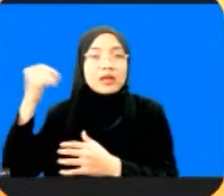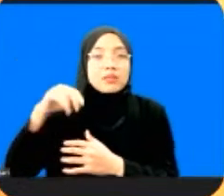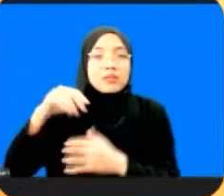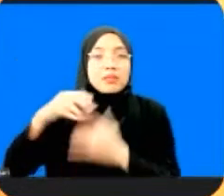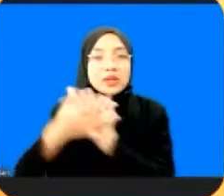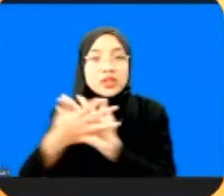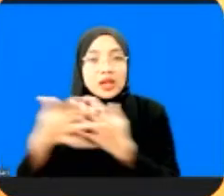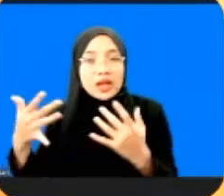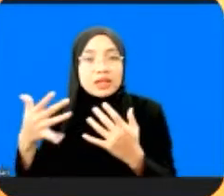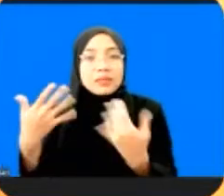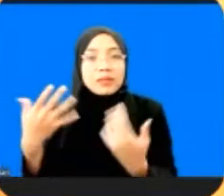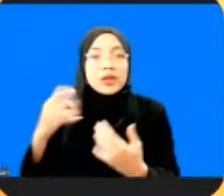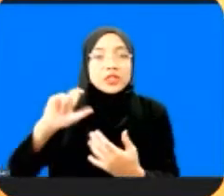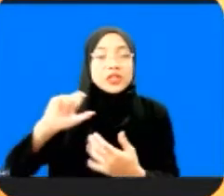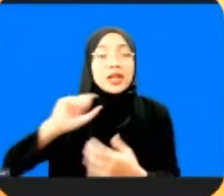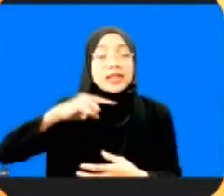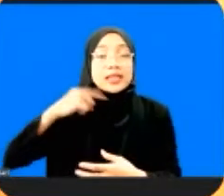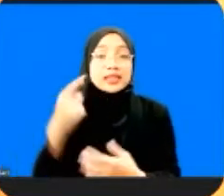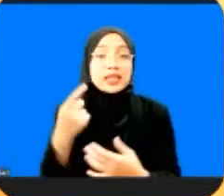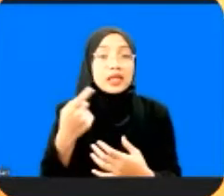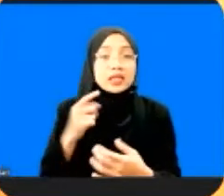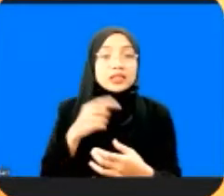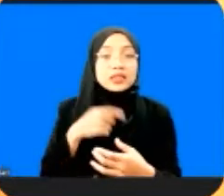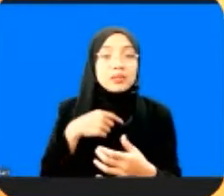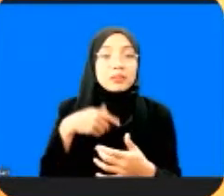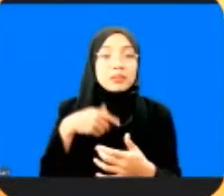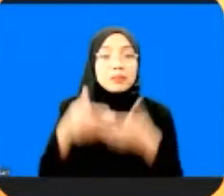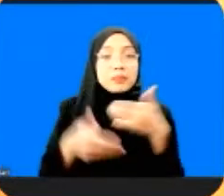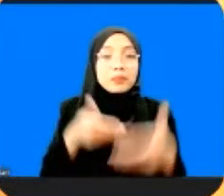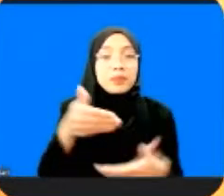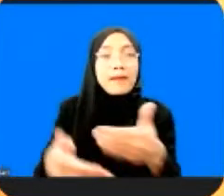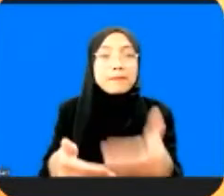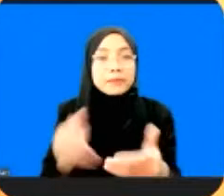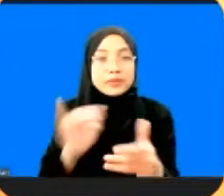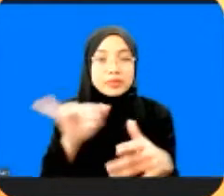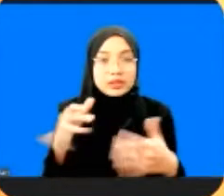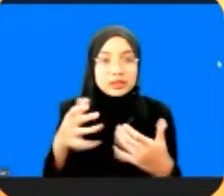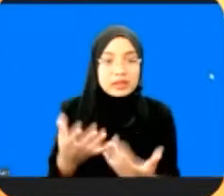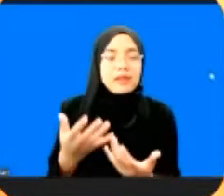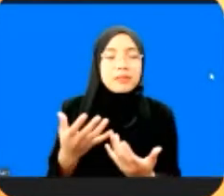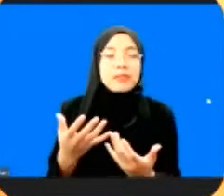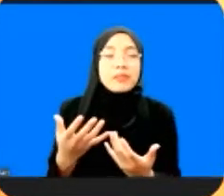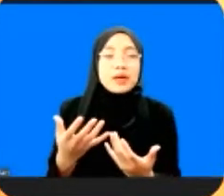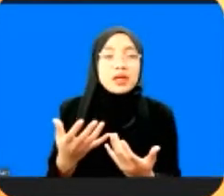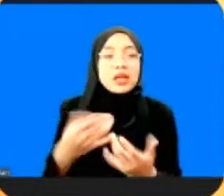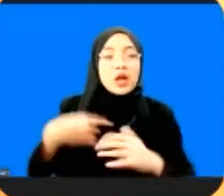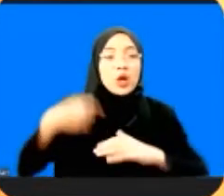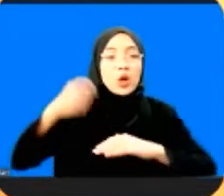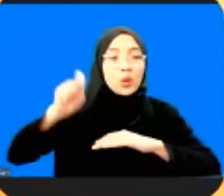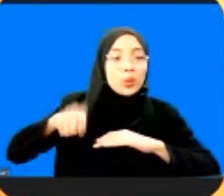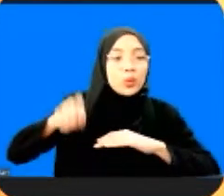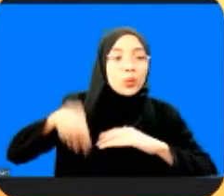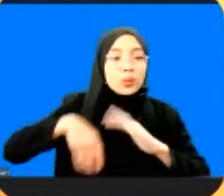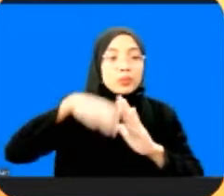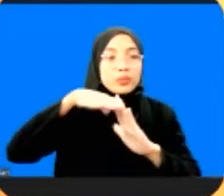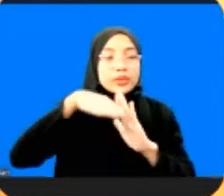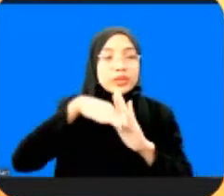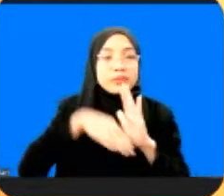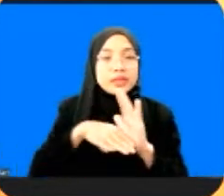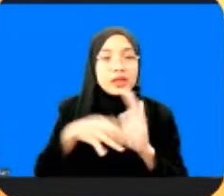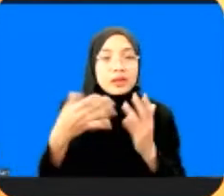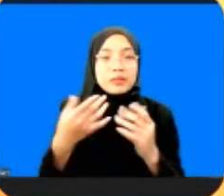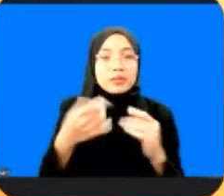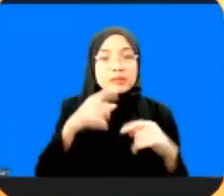at the same time, governments are also setting up laws in many different countries, including many countries